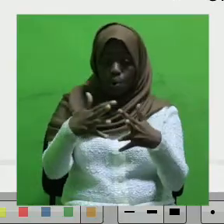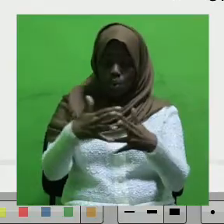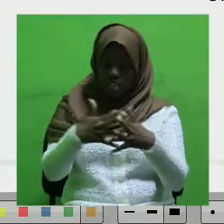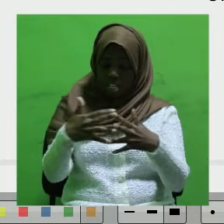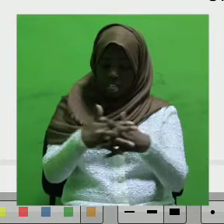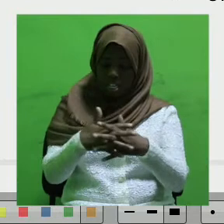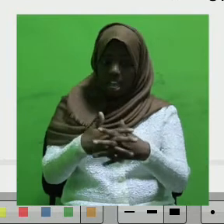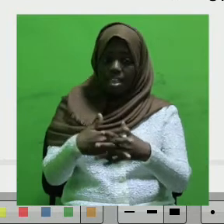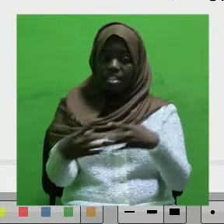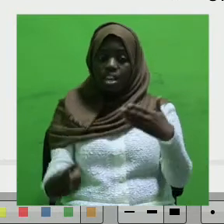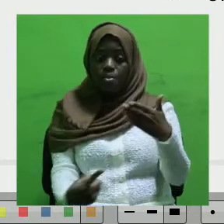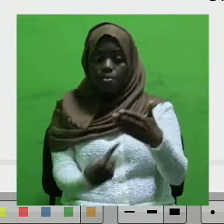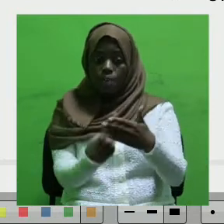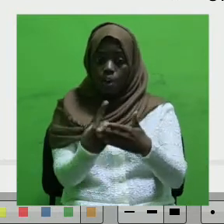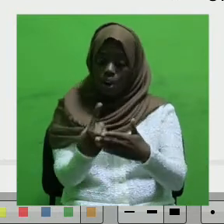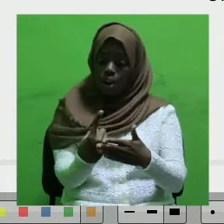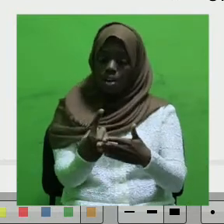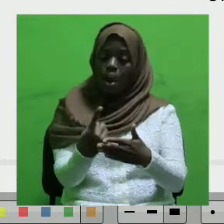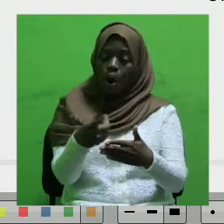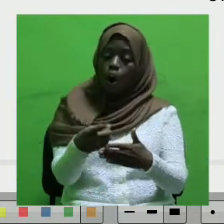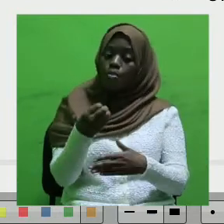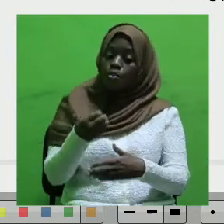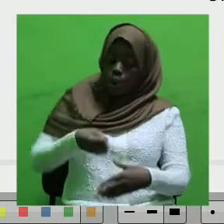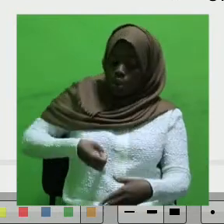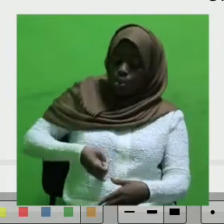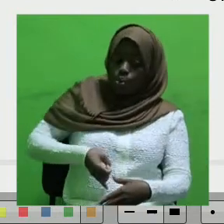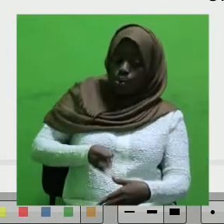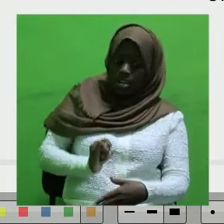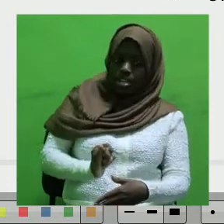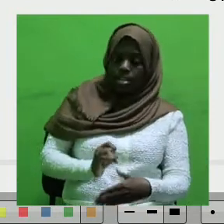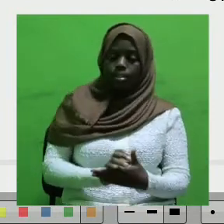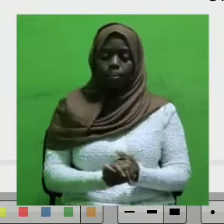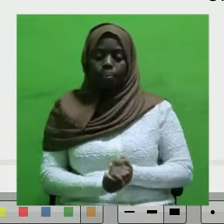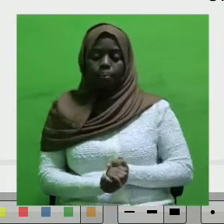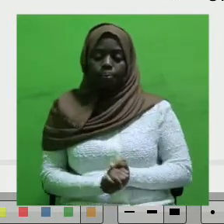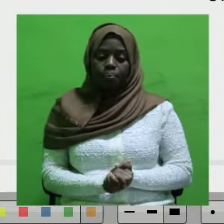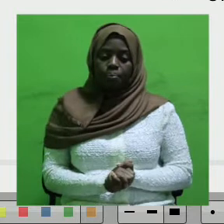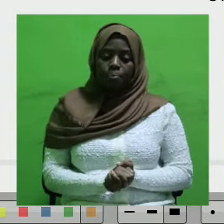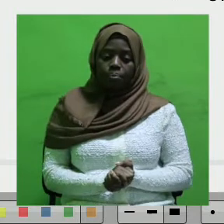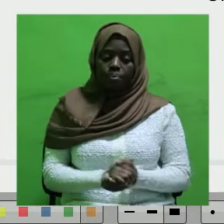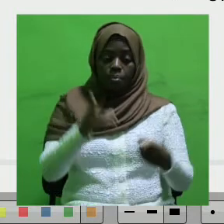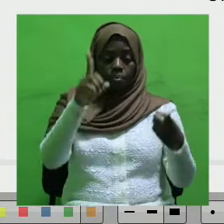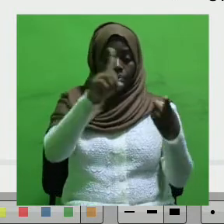processes until it's finally released from outside the body. So first of all, we